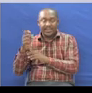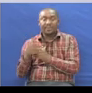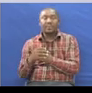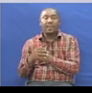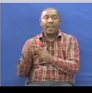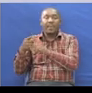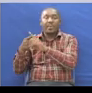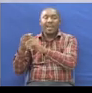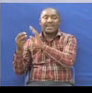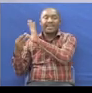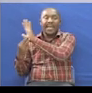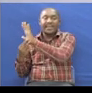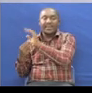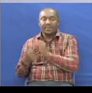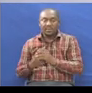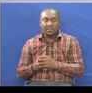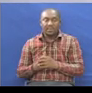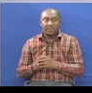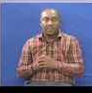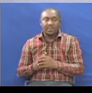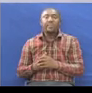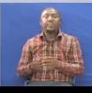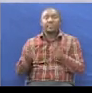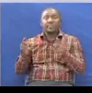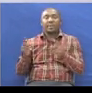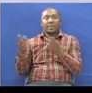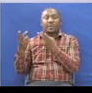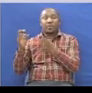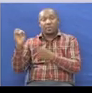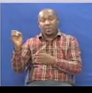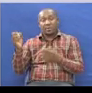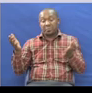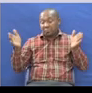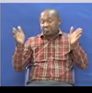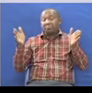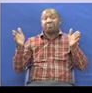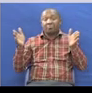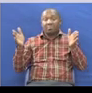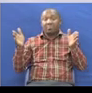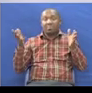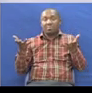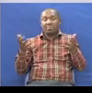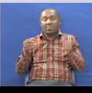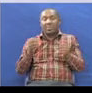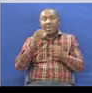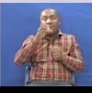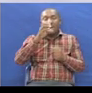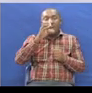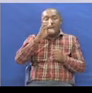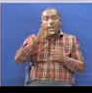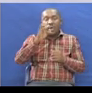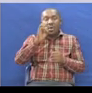22x plus 8. Plus 8. That is equal to 0. That is the coefficient